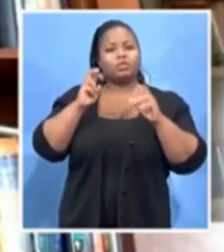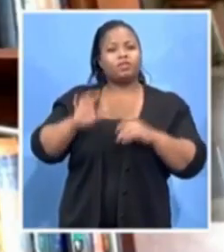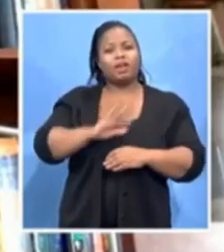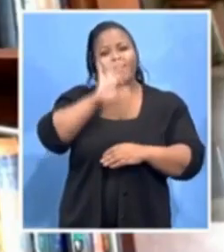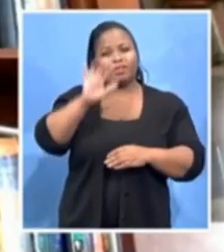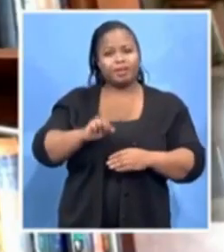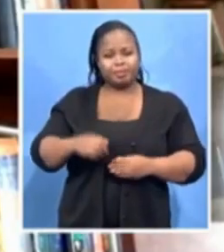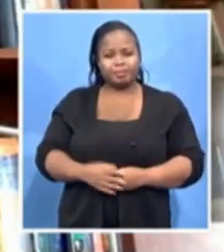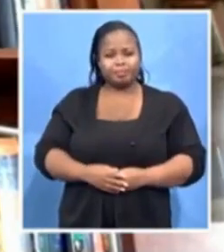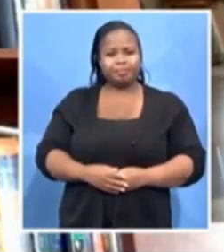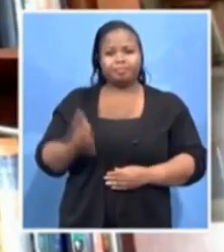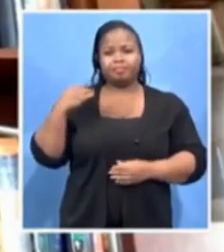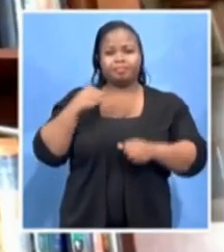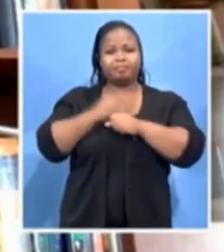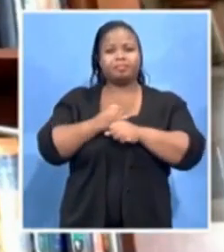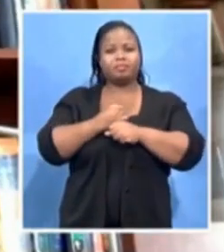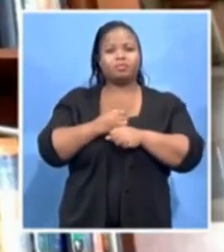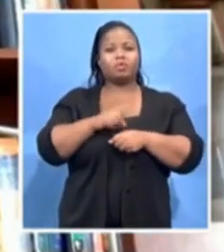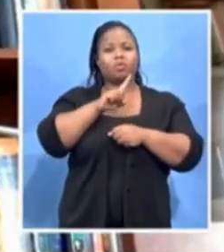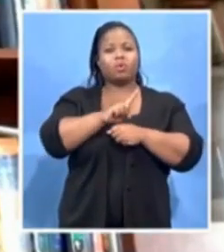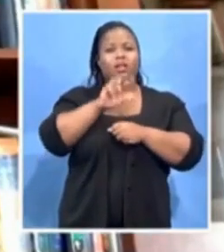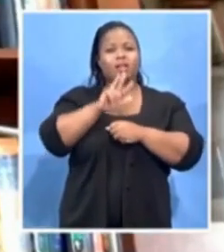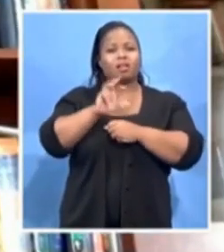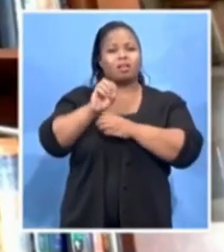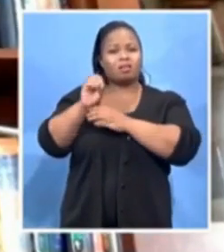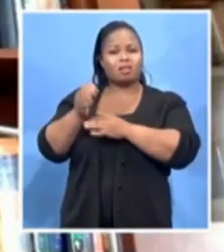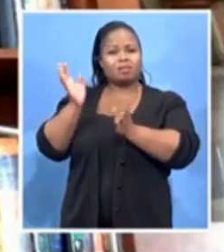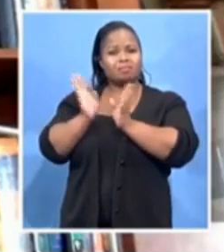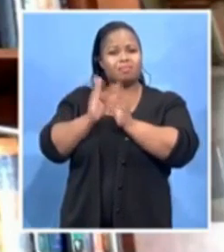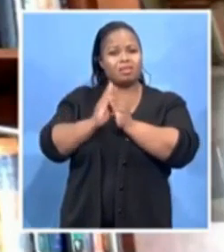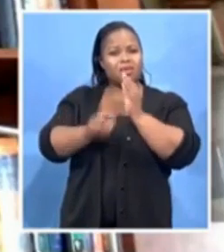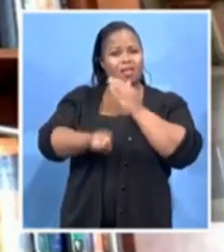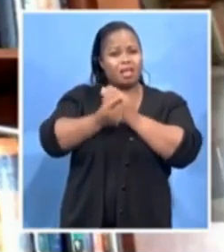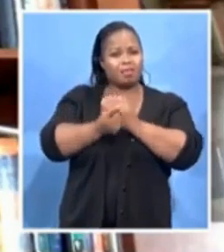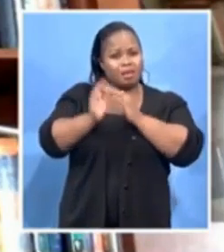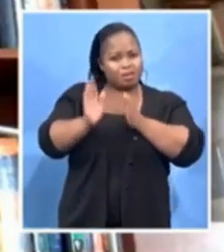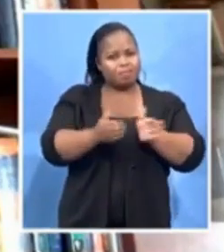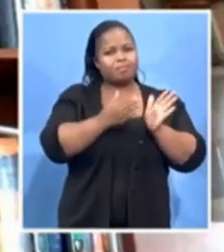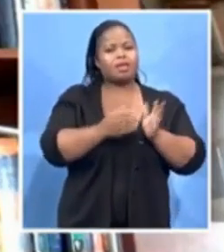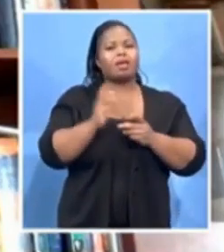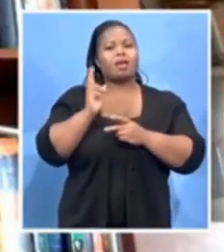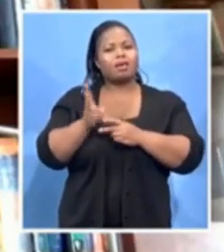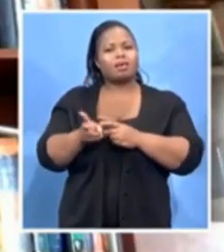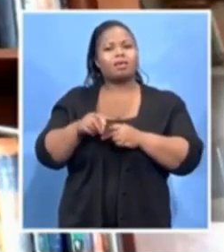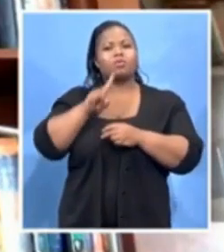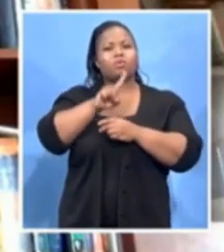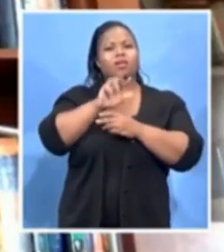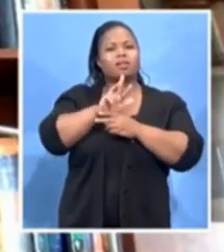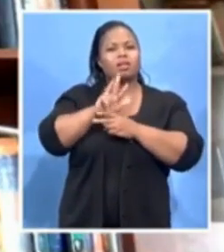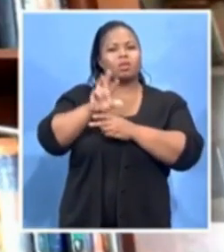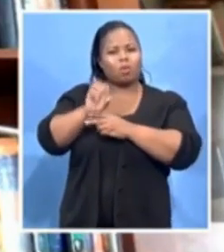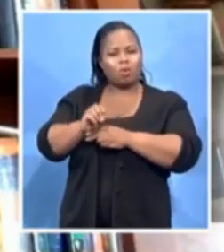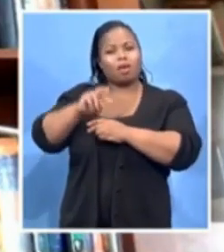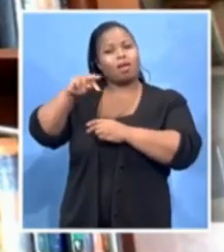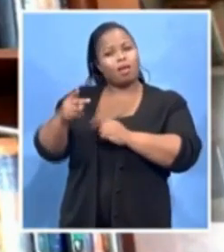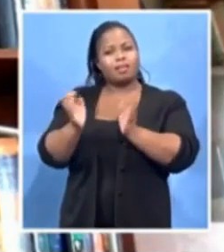1900 meeting was followed by yet another meeting in 1919. And that meeting was organized by